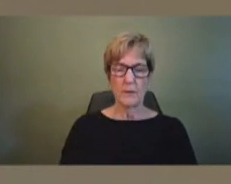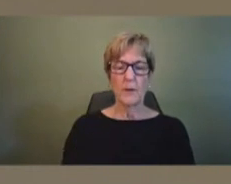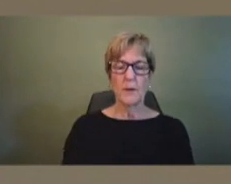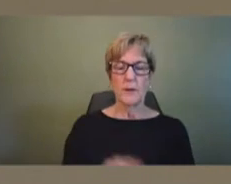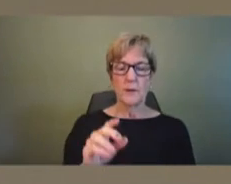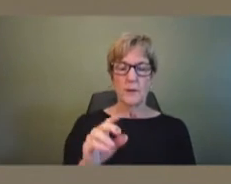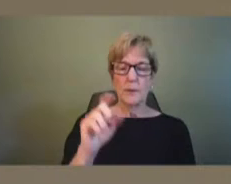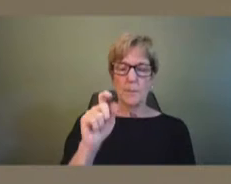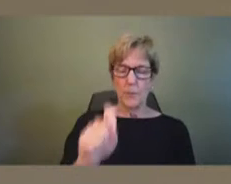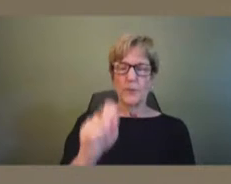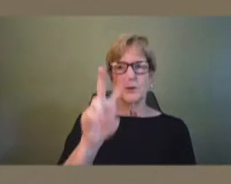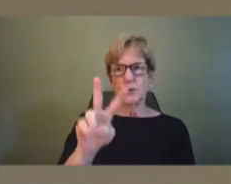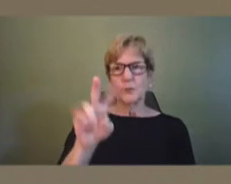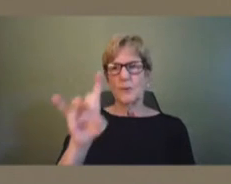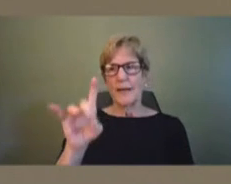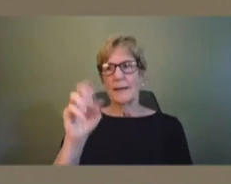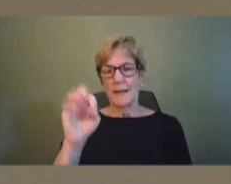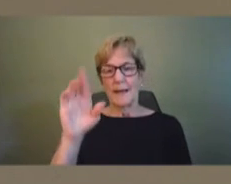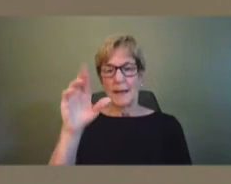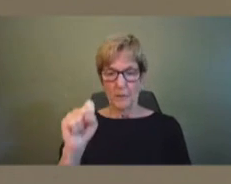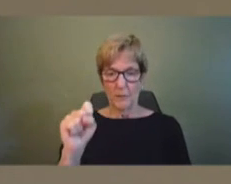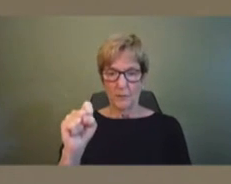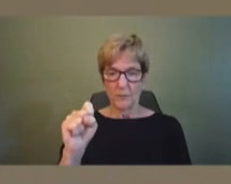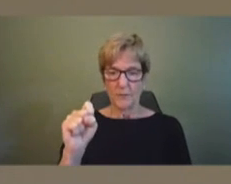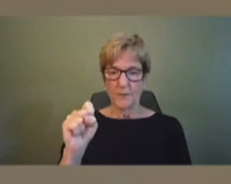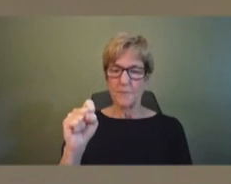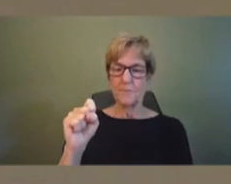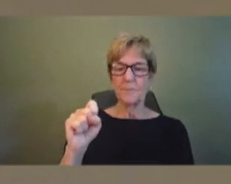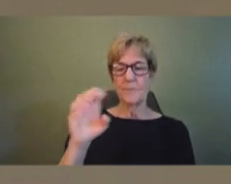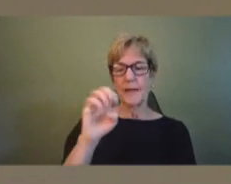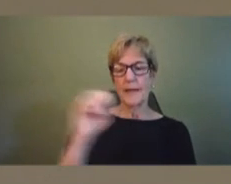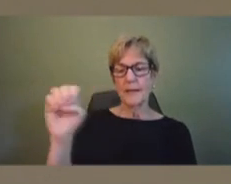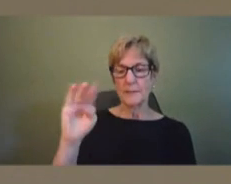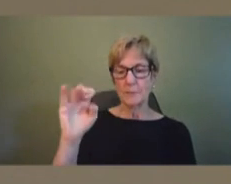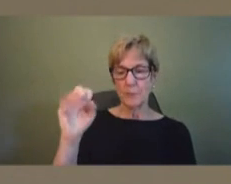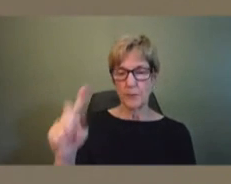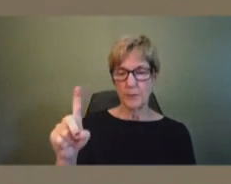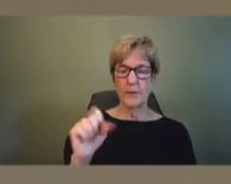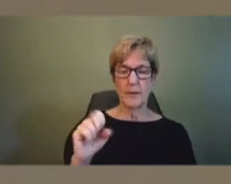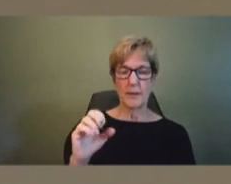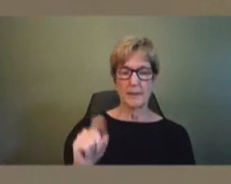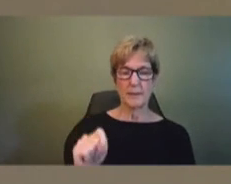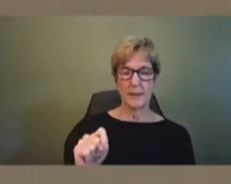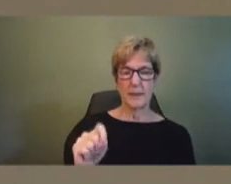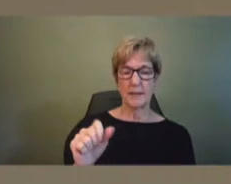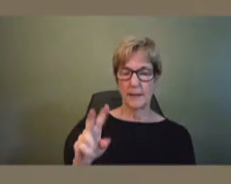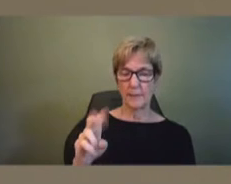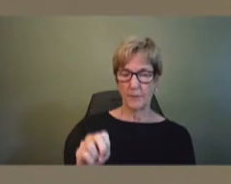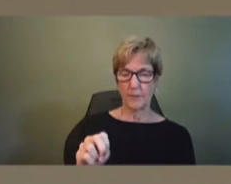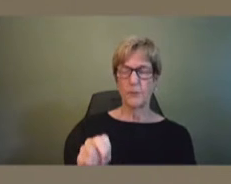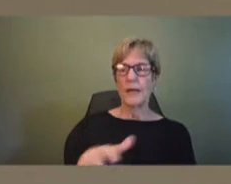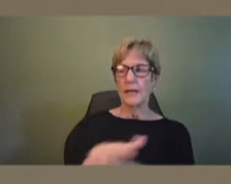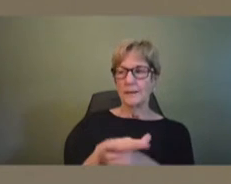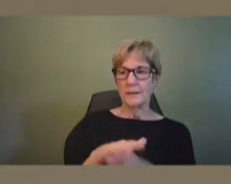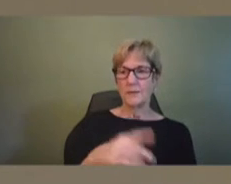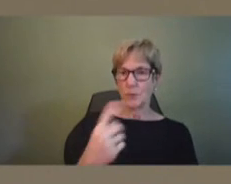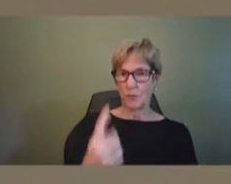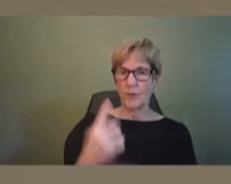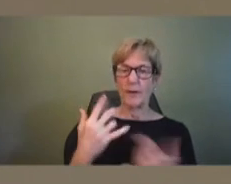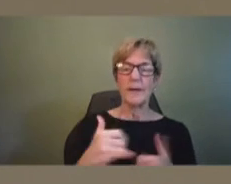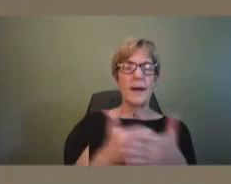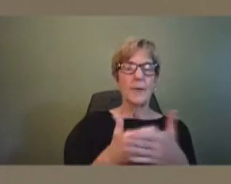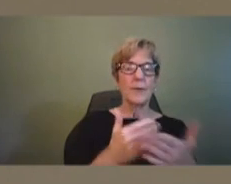228 Acres located on the northeast intersection of East Boulevard and Scott Avenue it's in District One the current zoning is Neighborhood